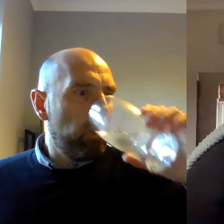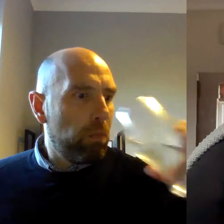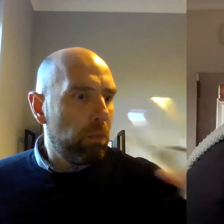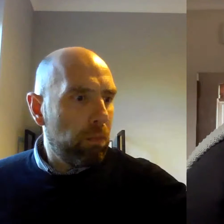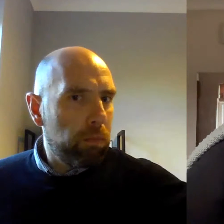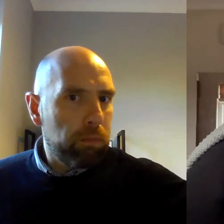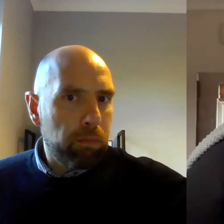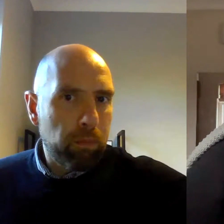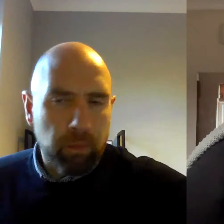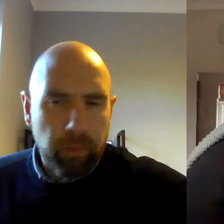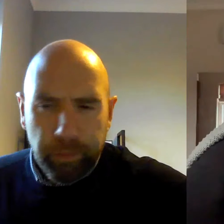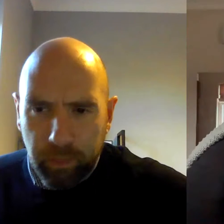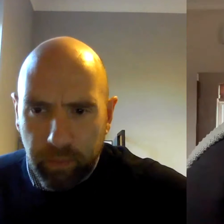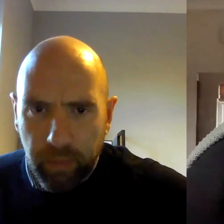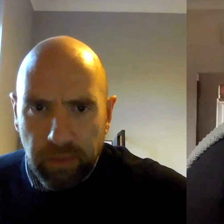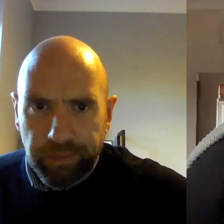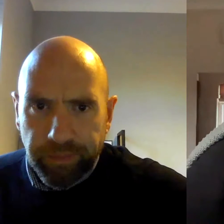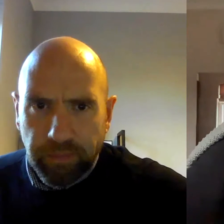GPs are using?